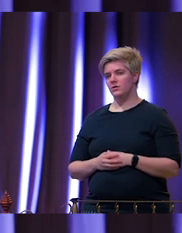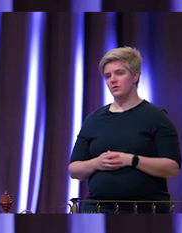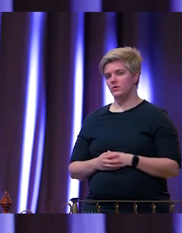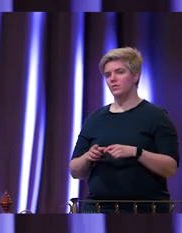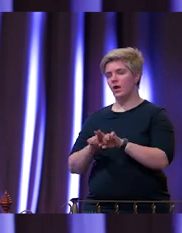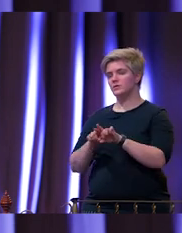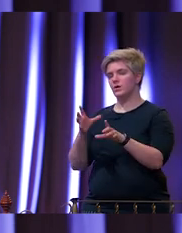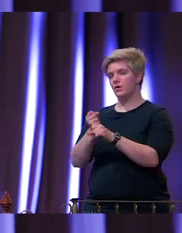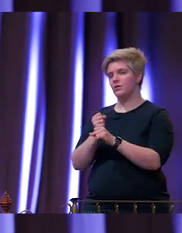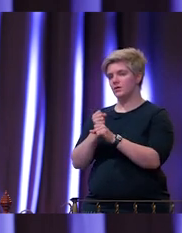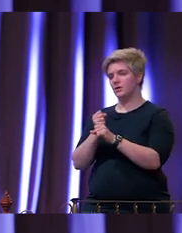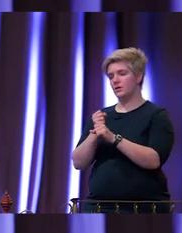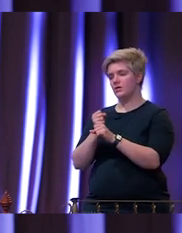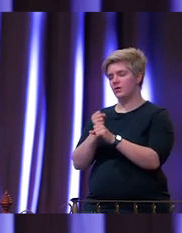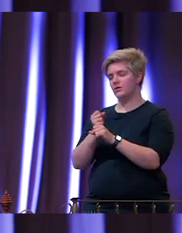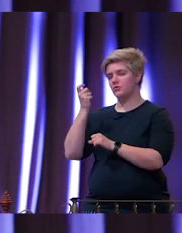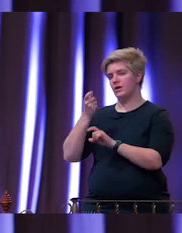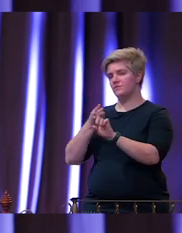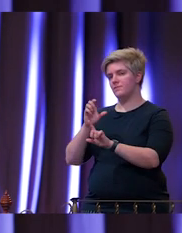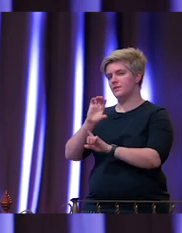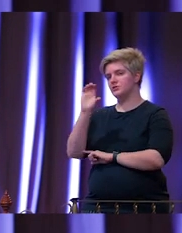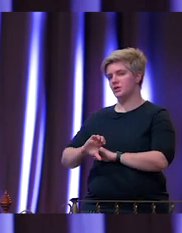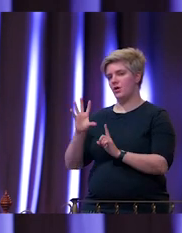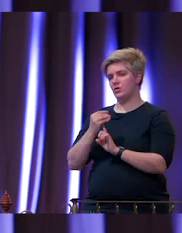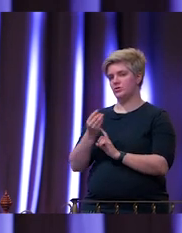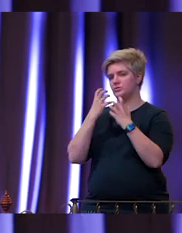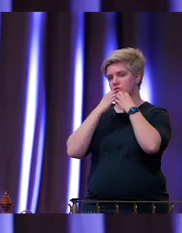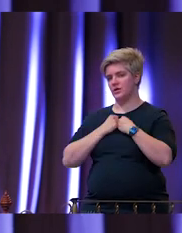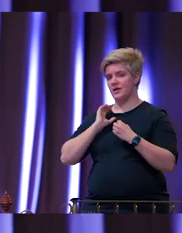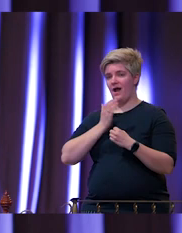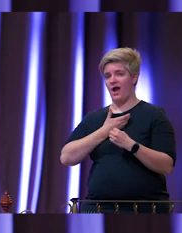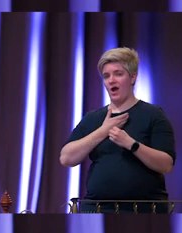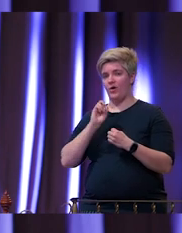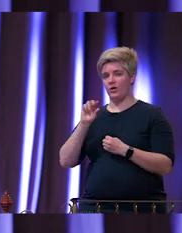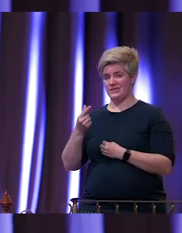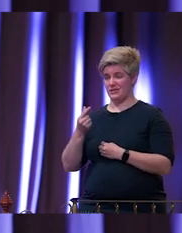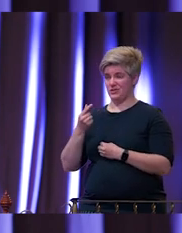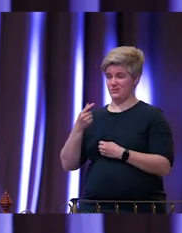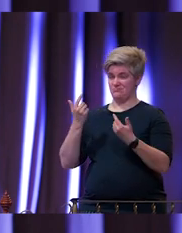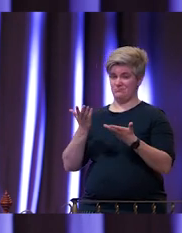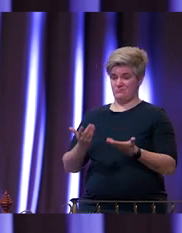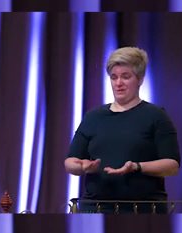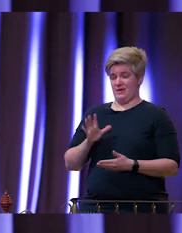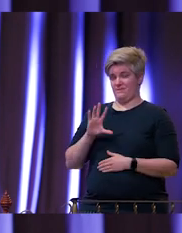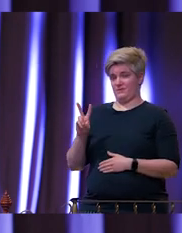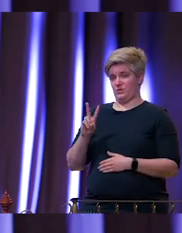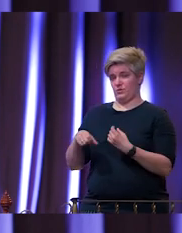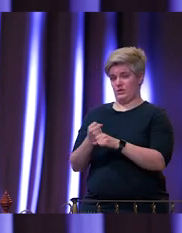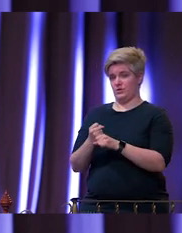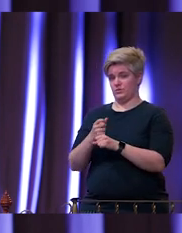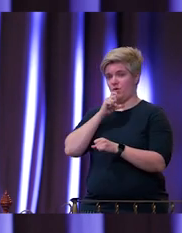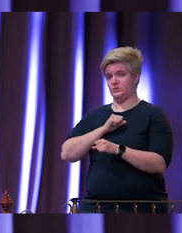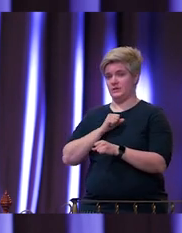Cultural Treasures. And in that group, our organization is 52 years old. And for us to have to wait that